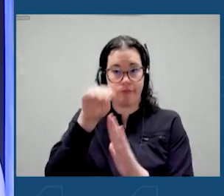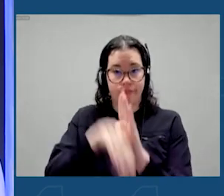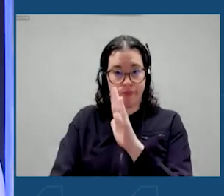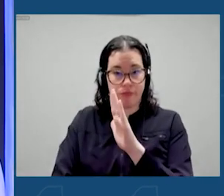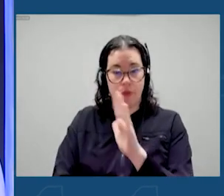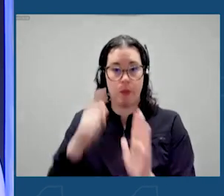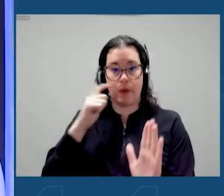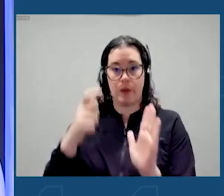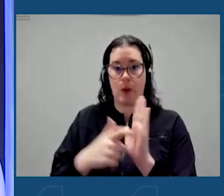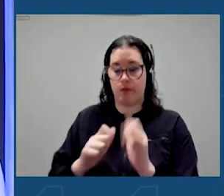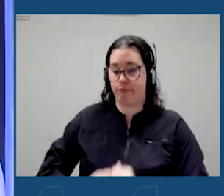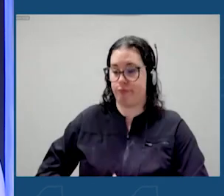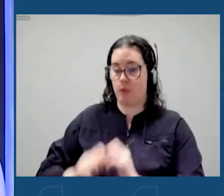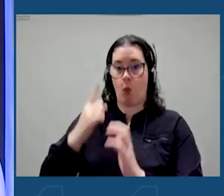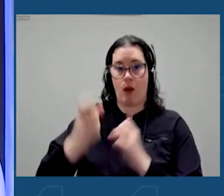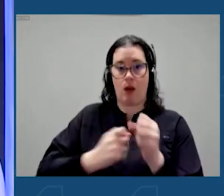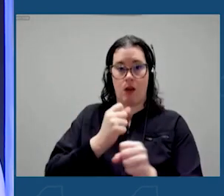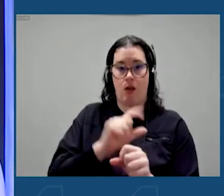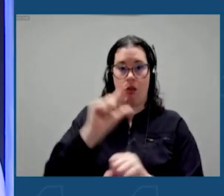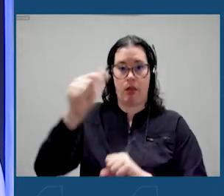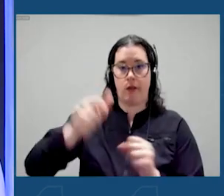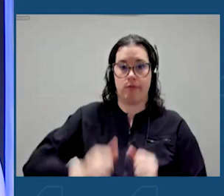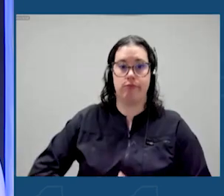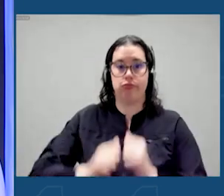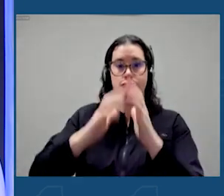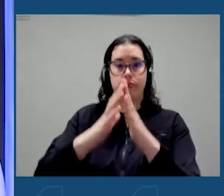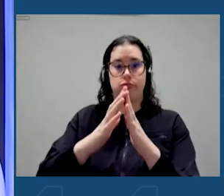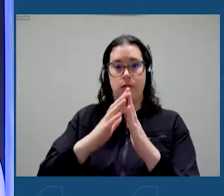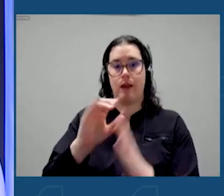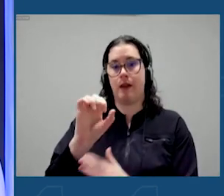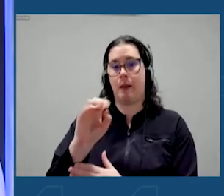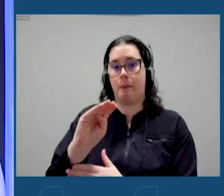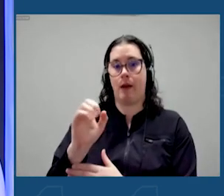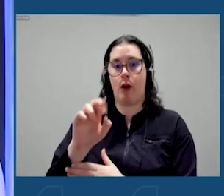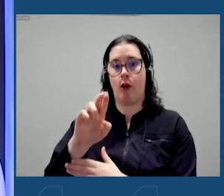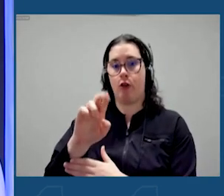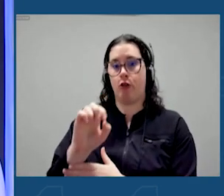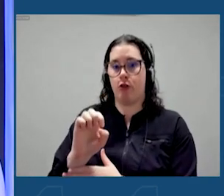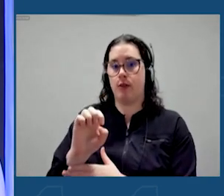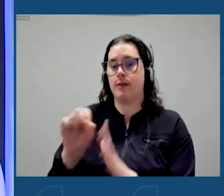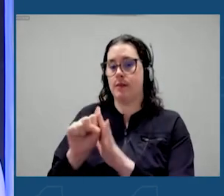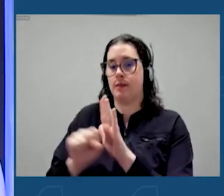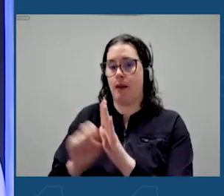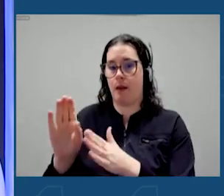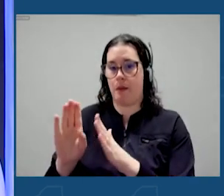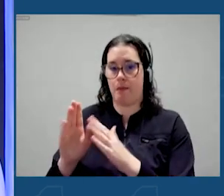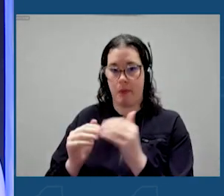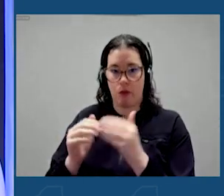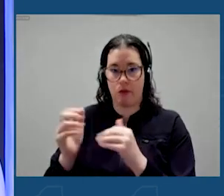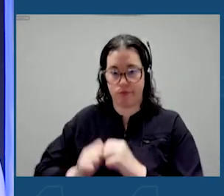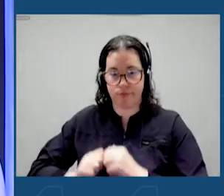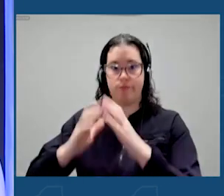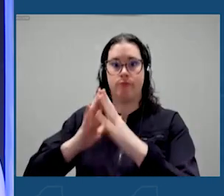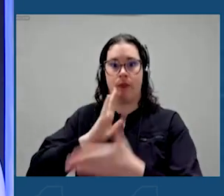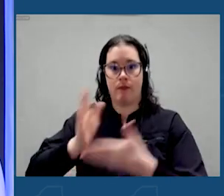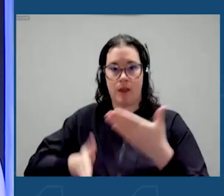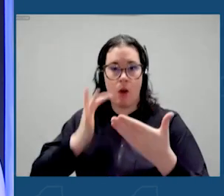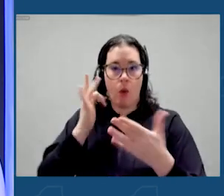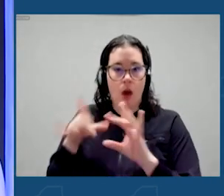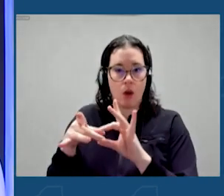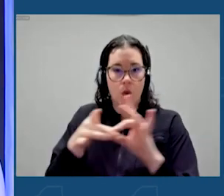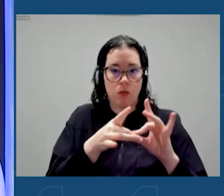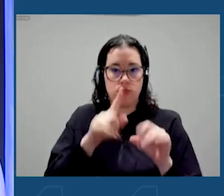Building was able to be completed because of the dedication, the coordination, and the commitment of the people that were